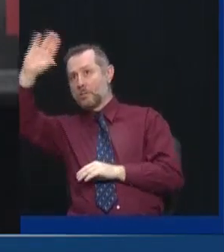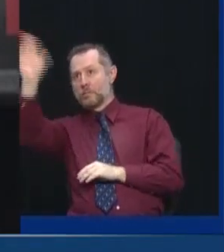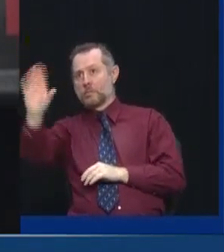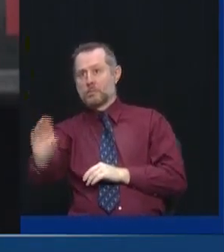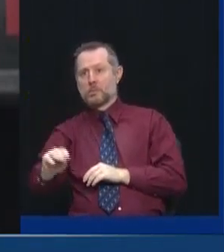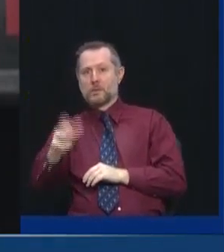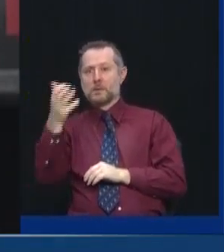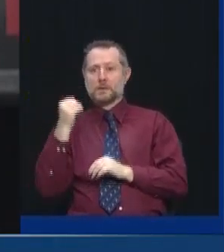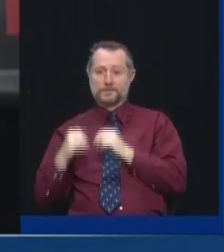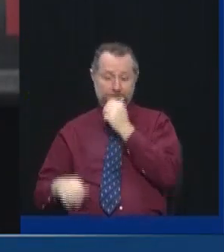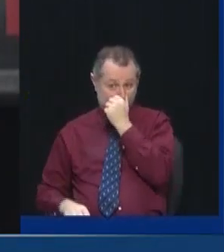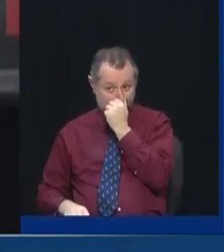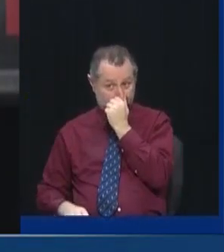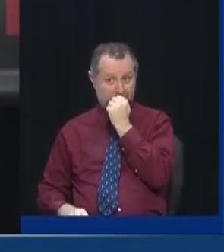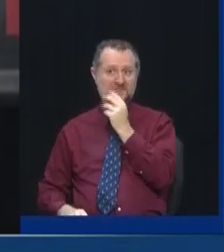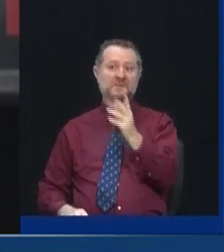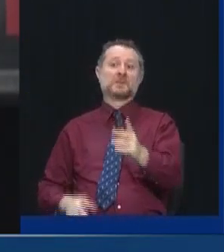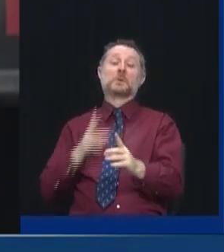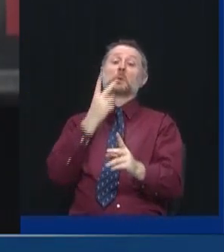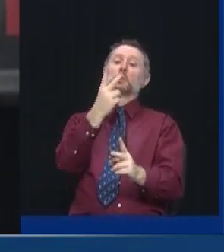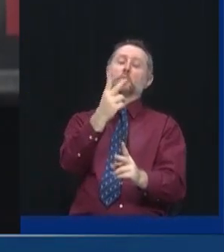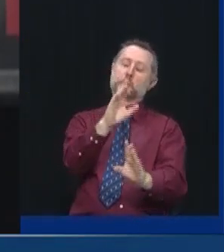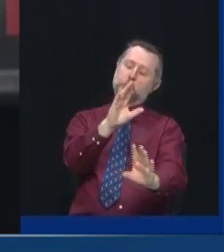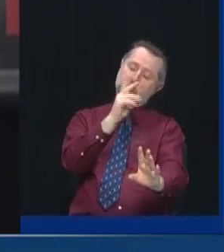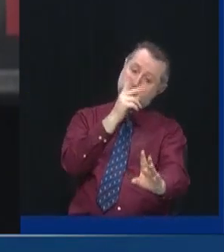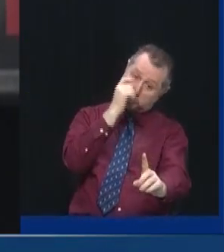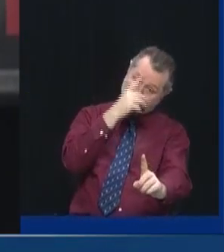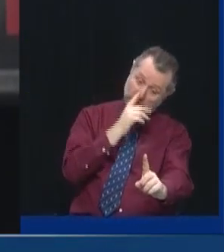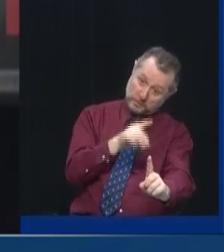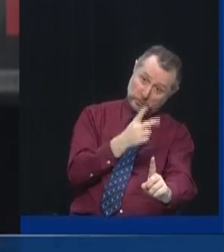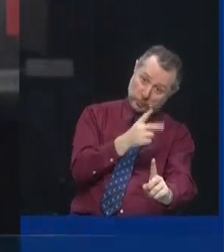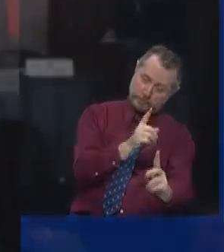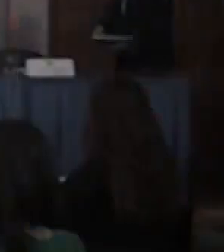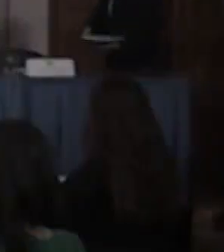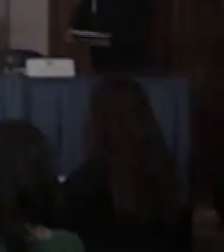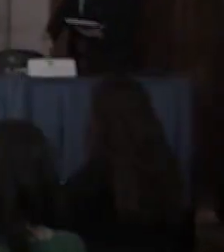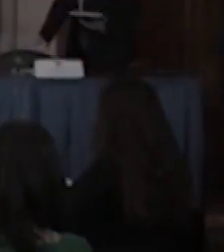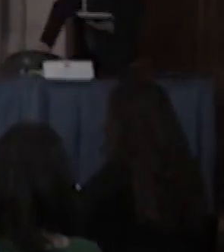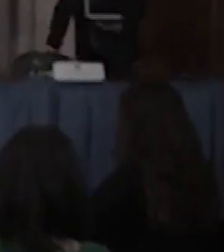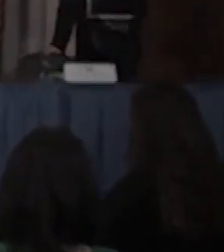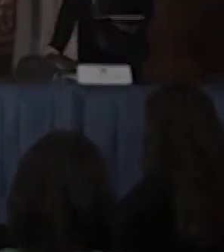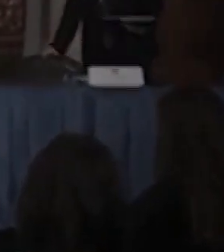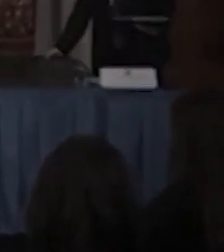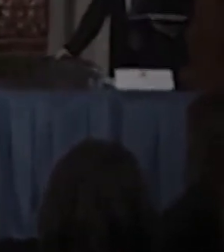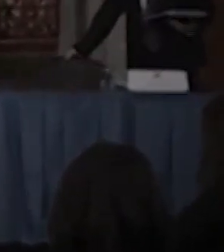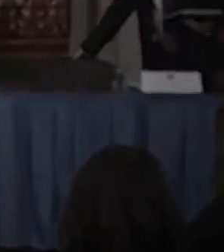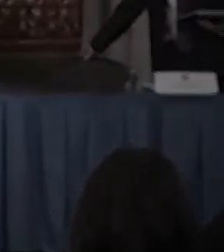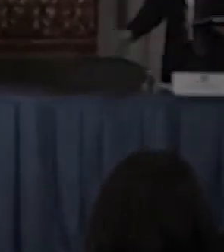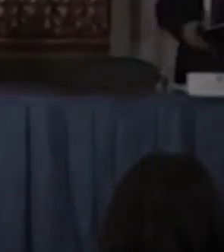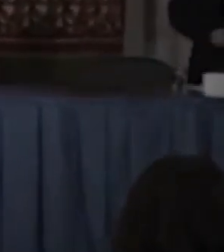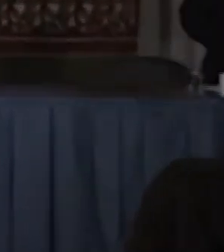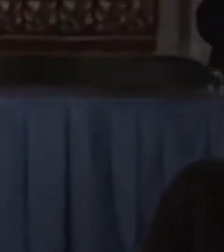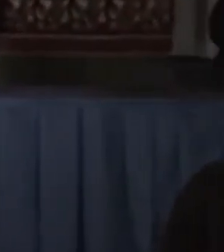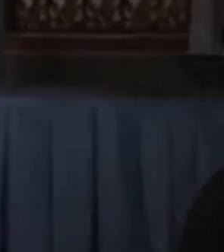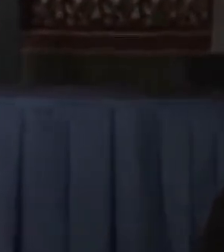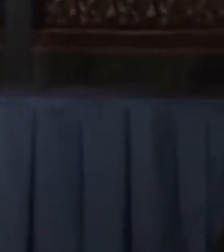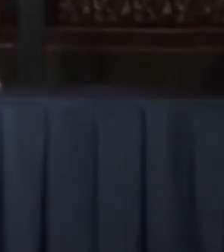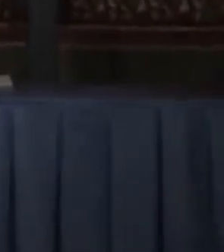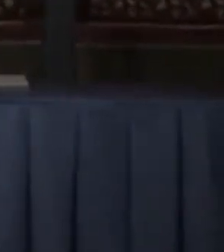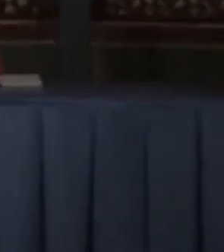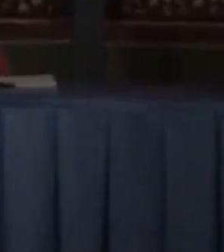2 points. One, a little bit, I told you so. I was bombarded